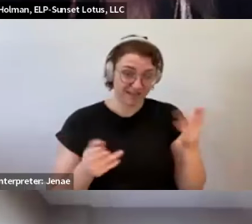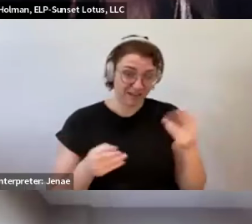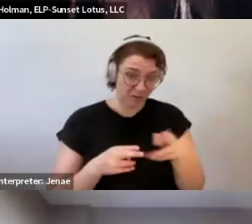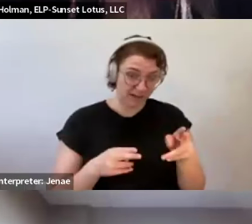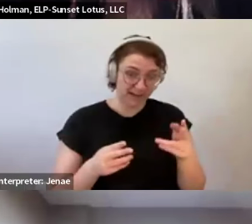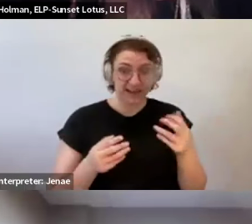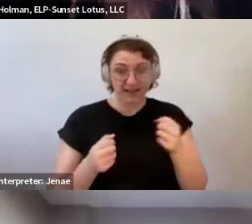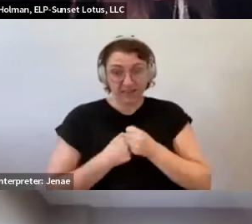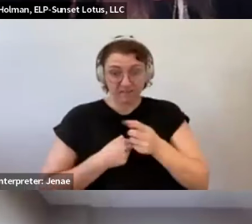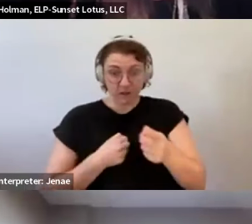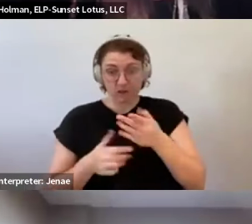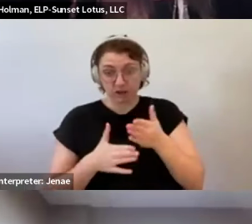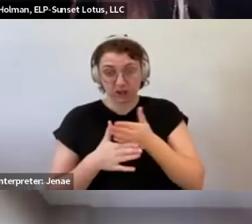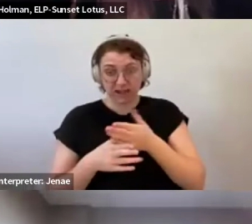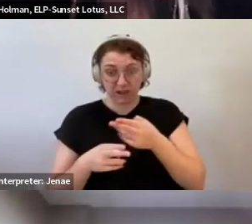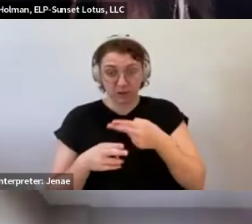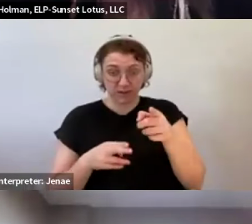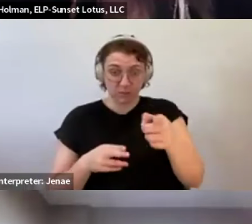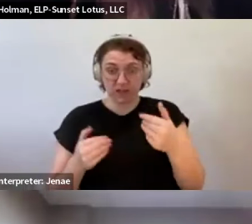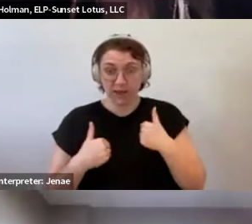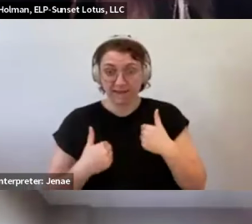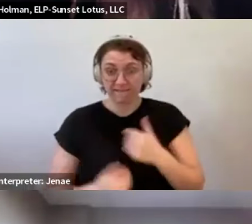you to just share real quickly about what you have.